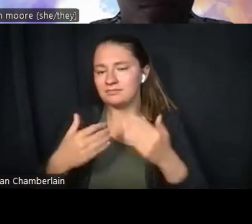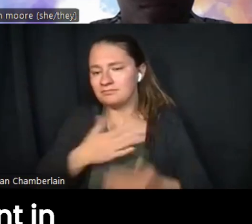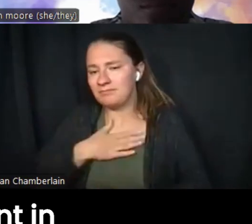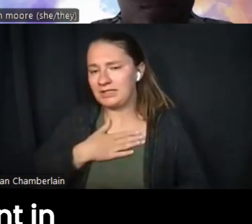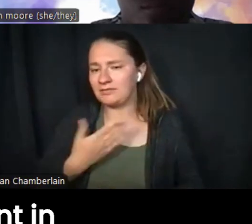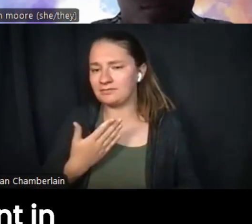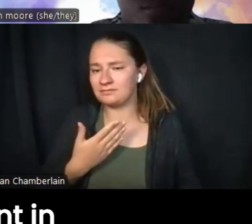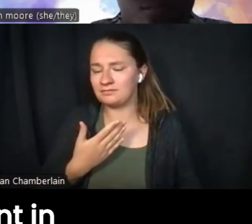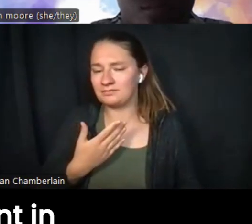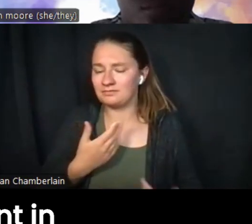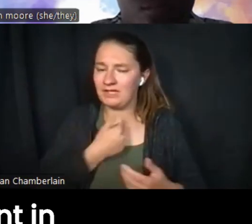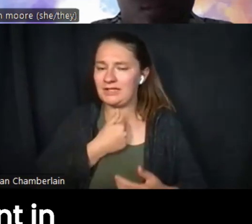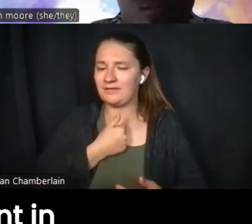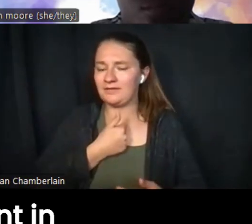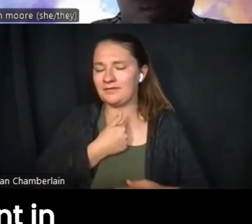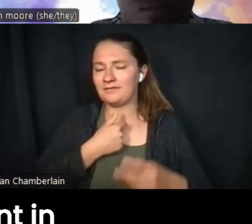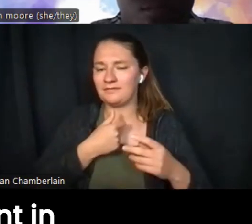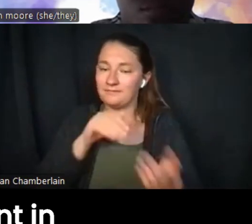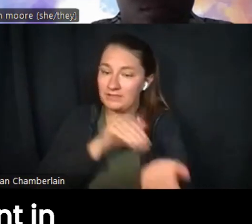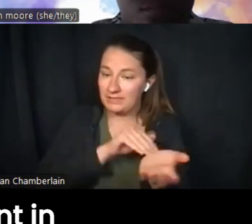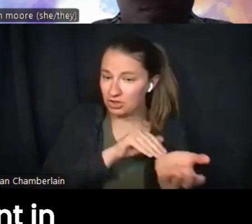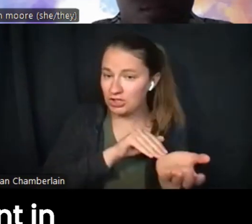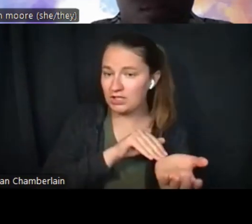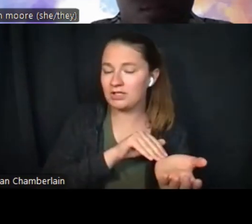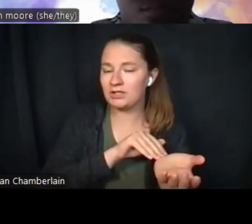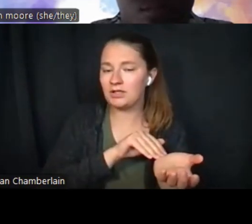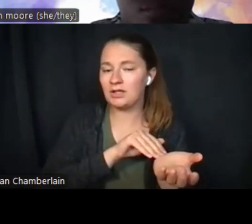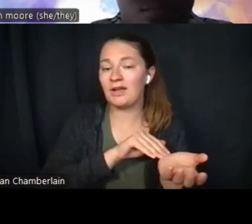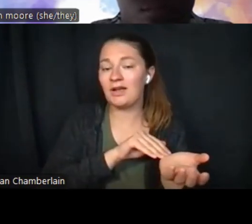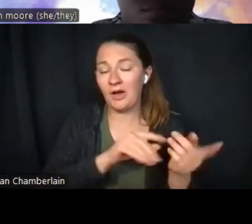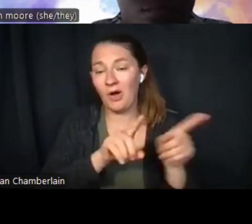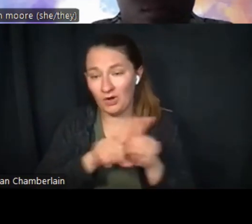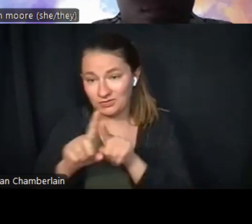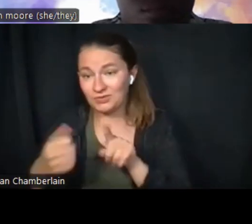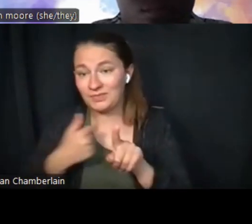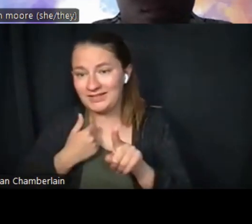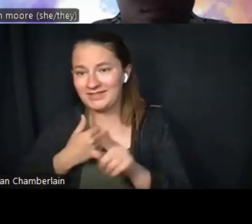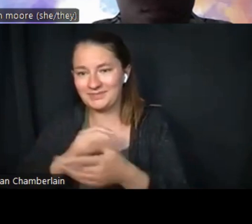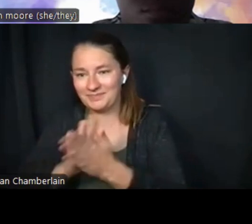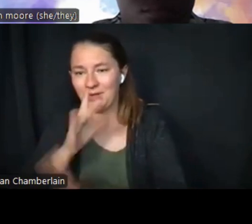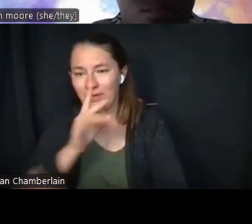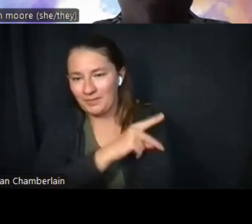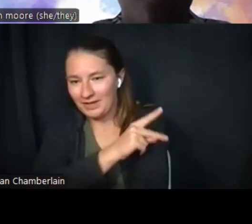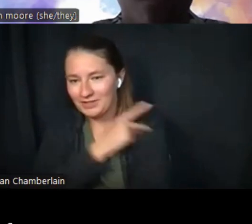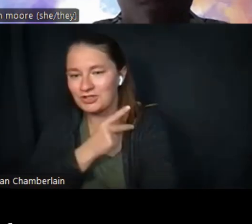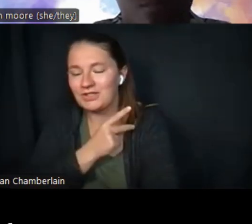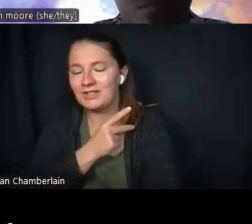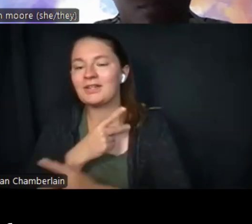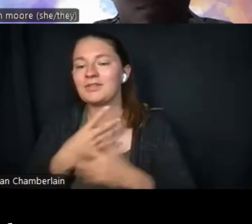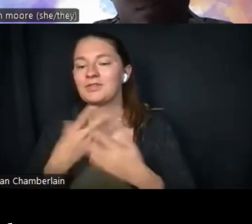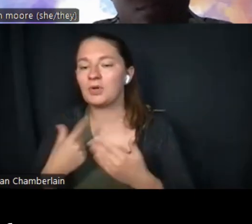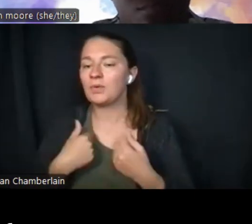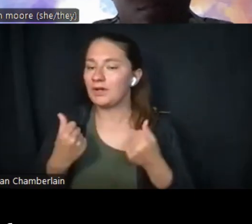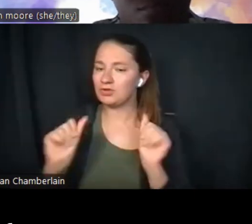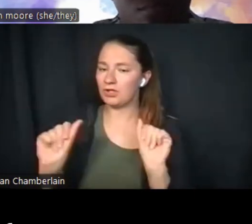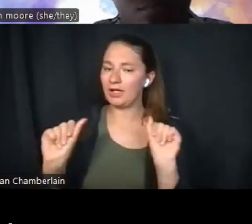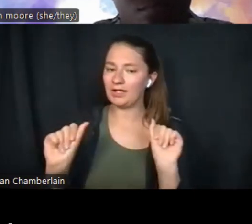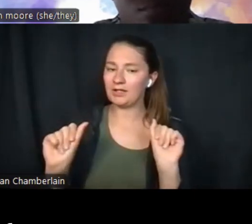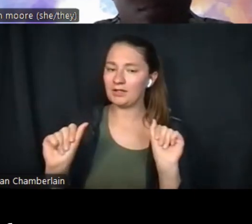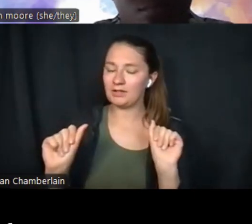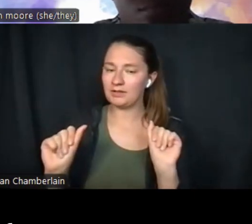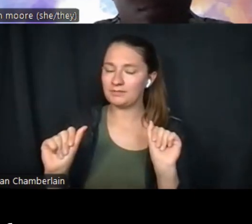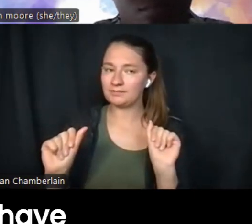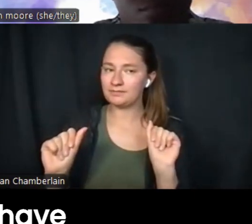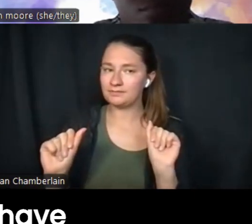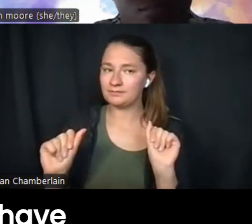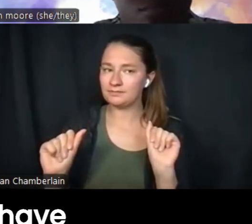and then also being a chronic patient and accessing healthcare, um, I try to be open with some providers